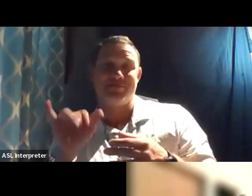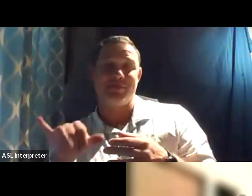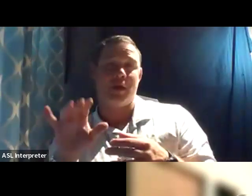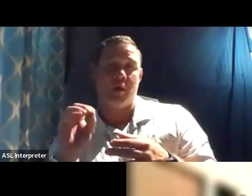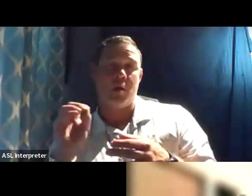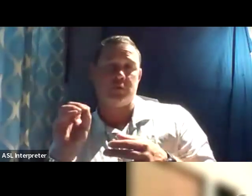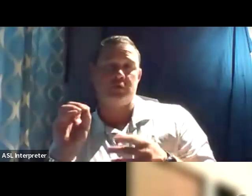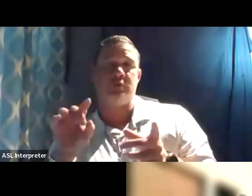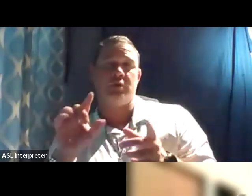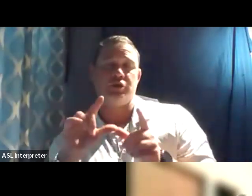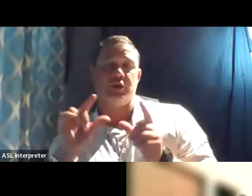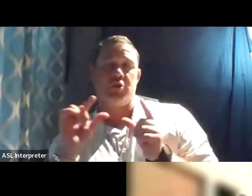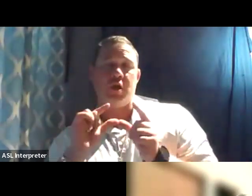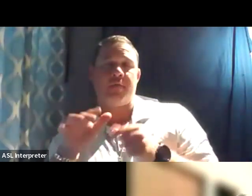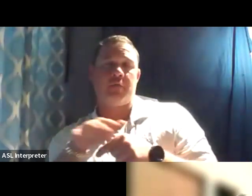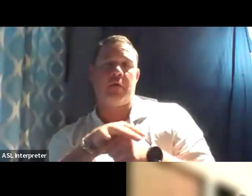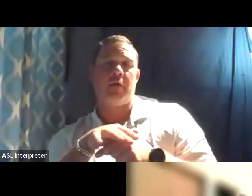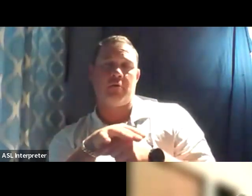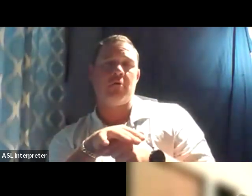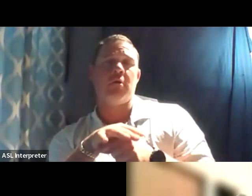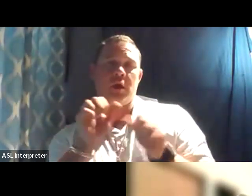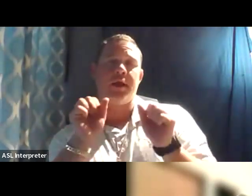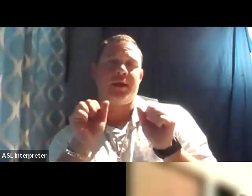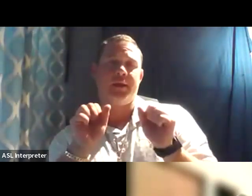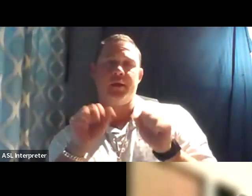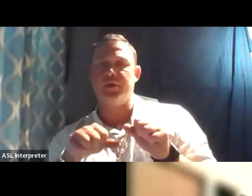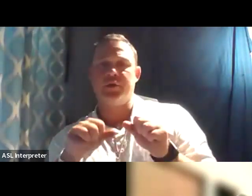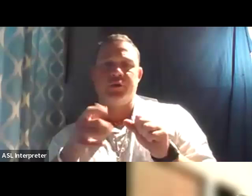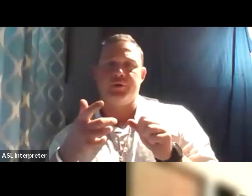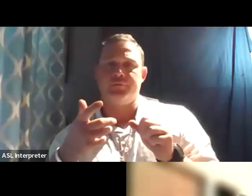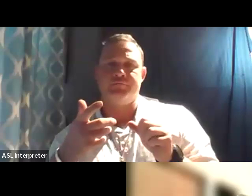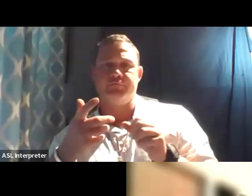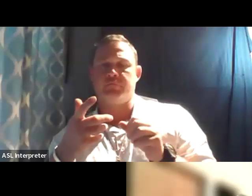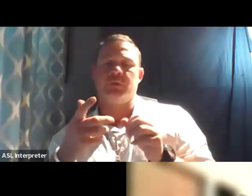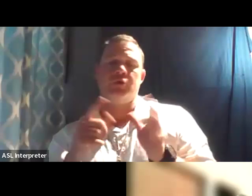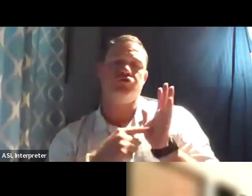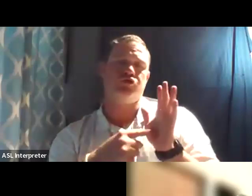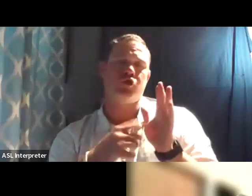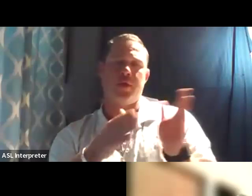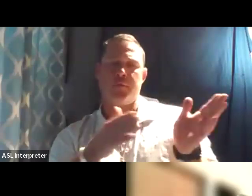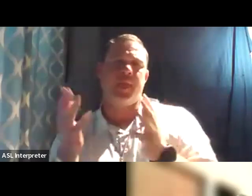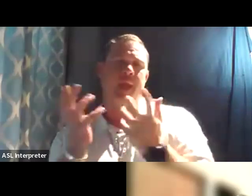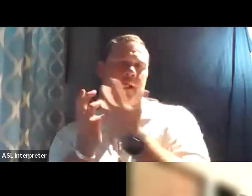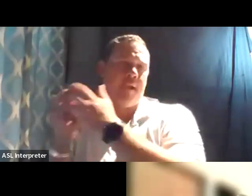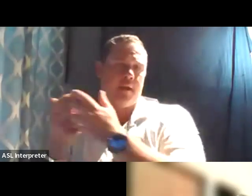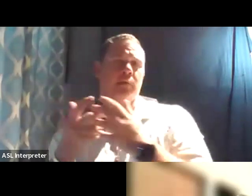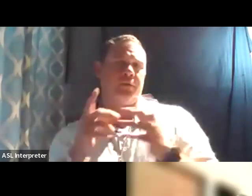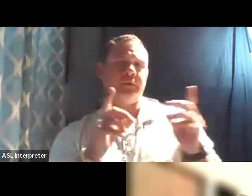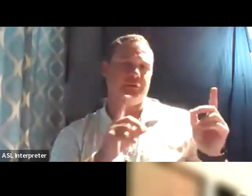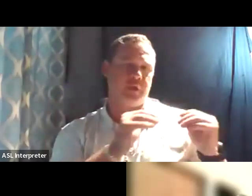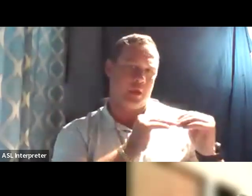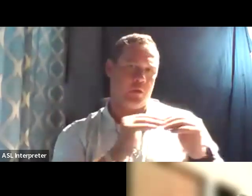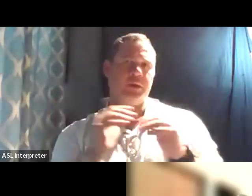coalition within a geographic area, could furnish a plan that shows it's aligned with the digital equity plan,